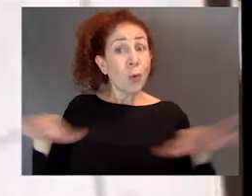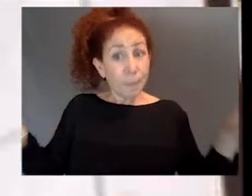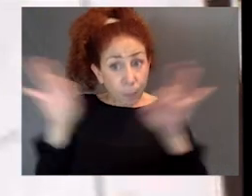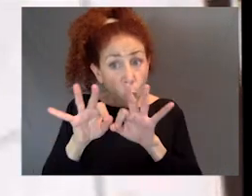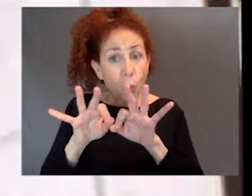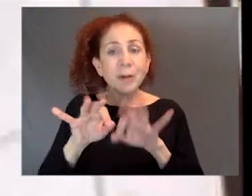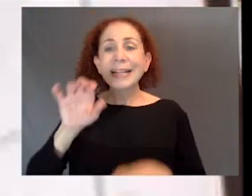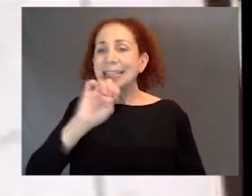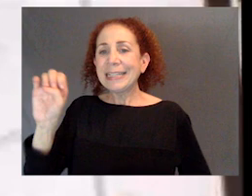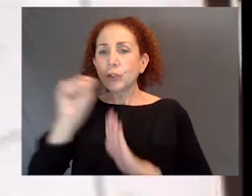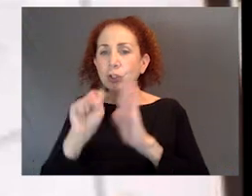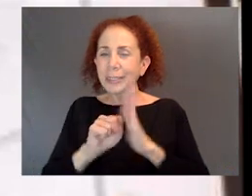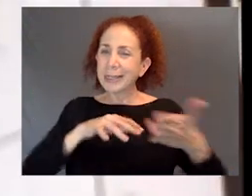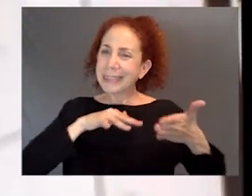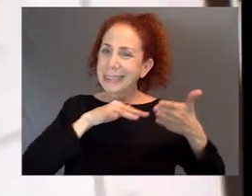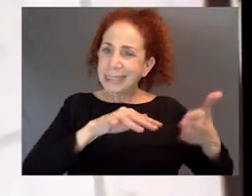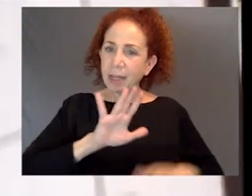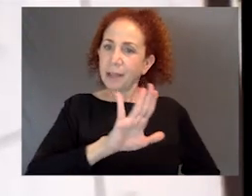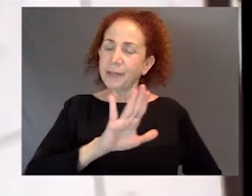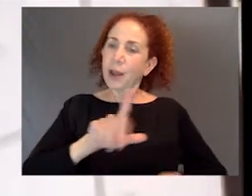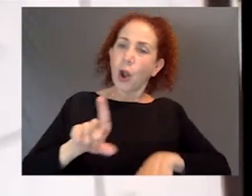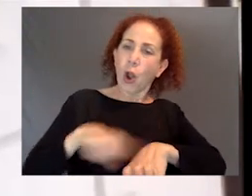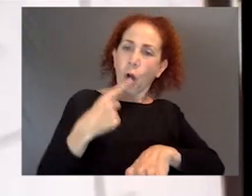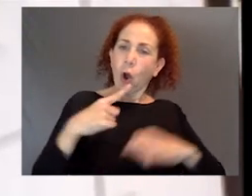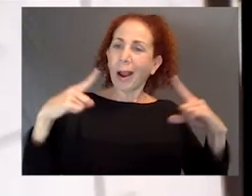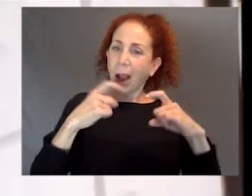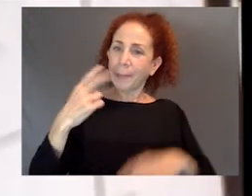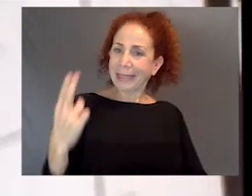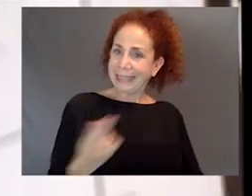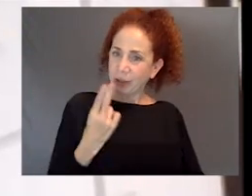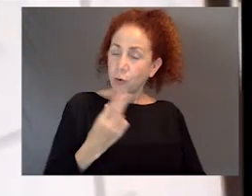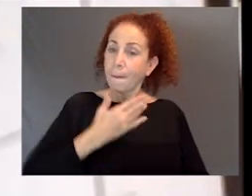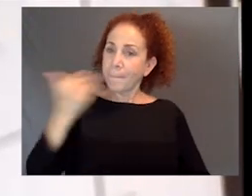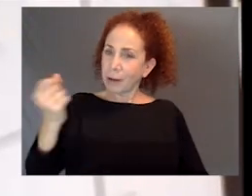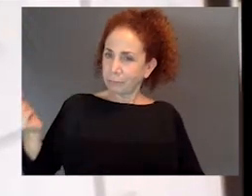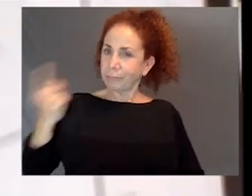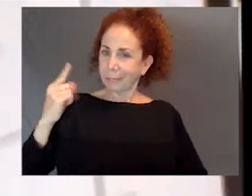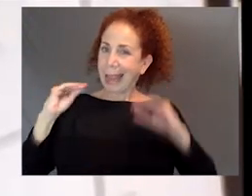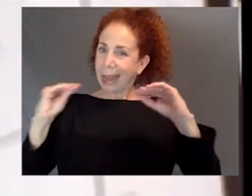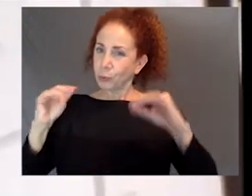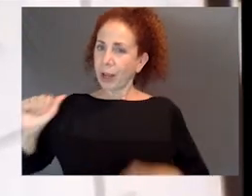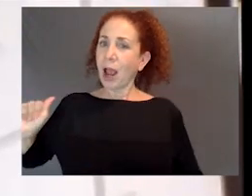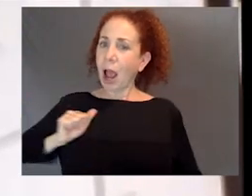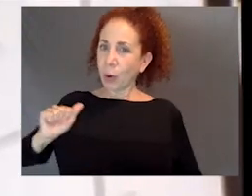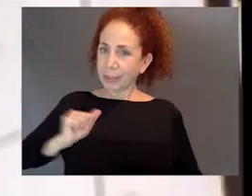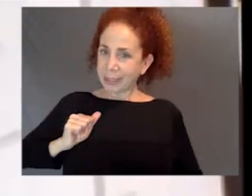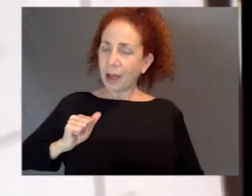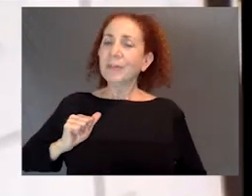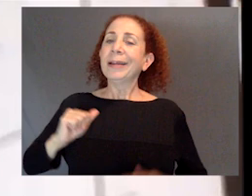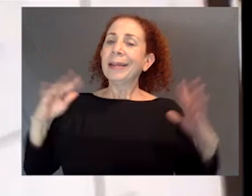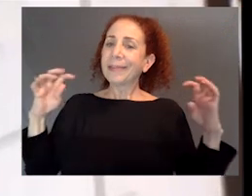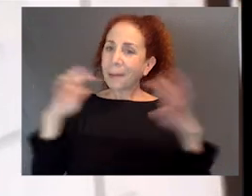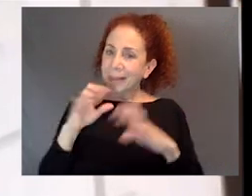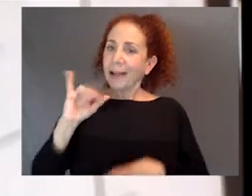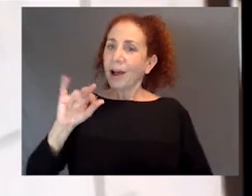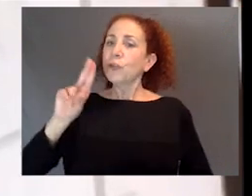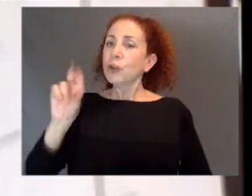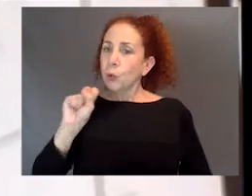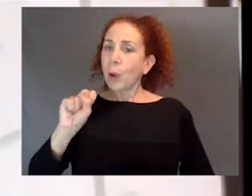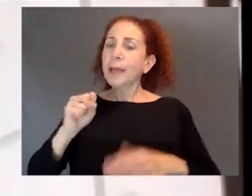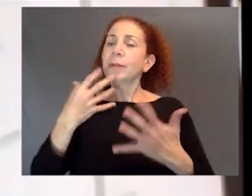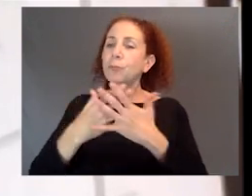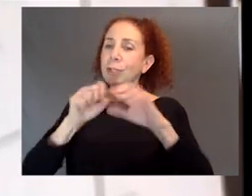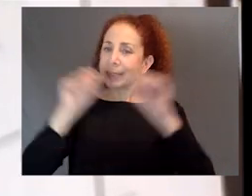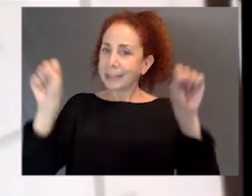is imperative to study Eastern State's long and complex history to better educate ourselves in the complexities of the U.S.